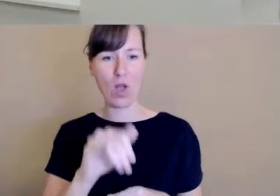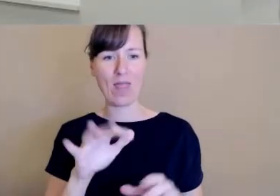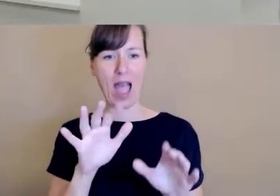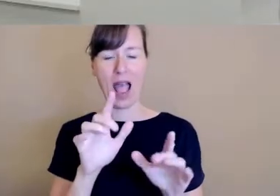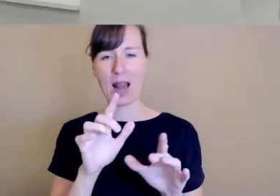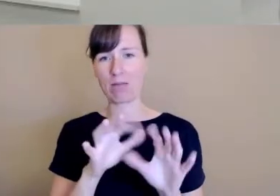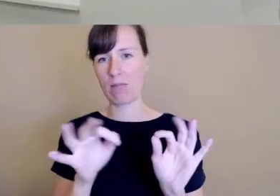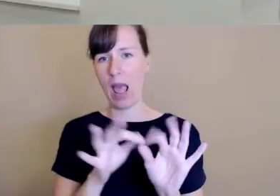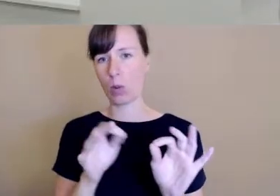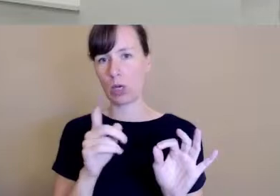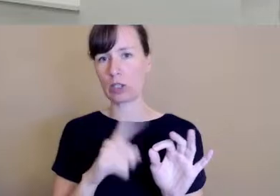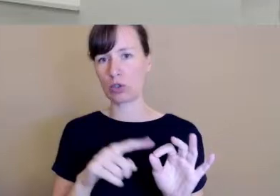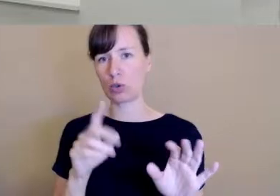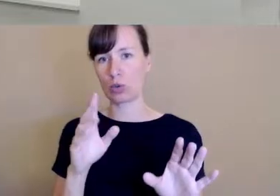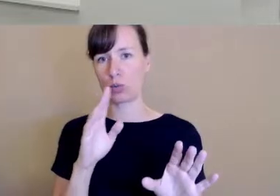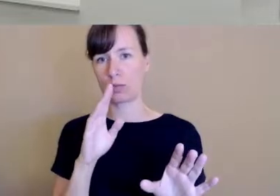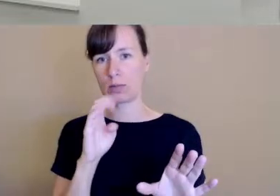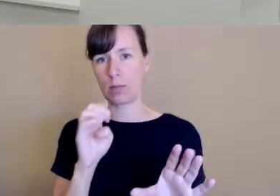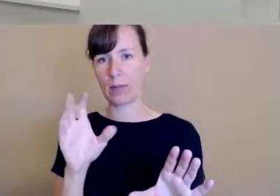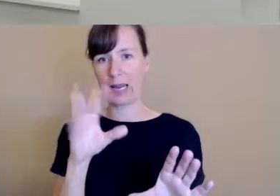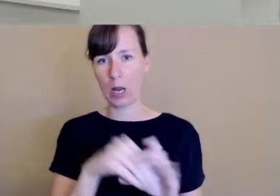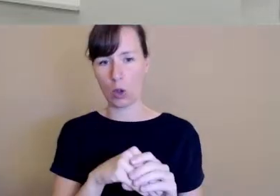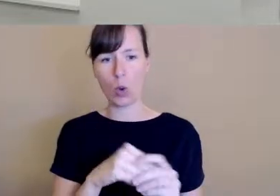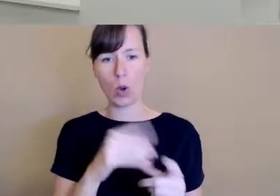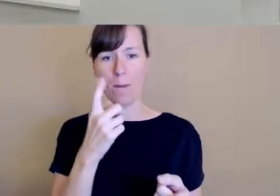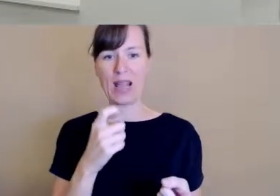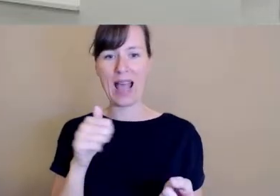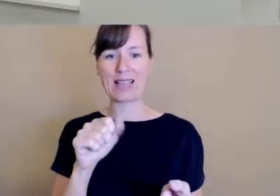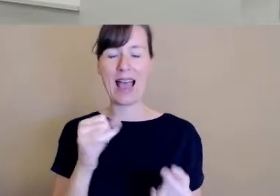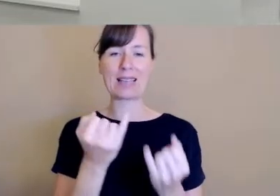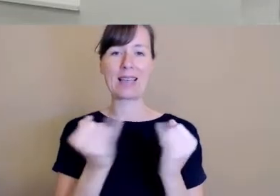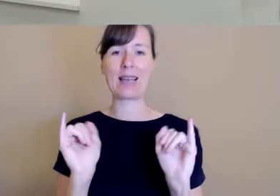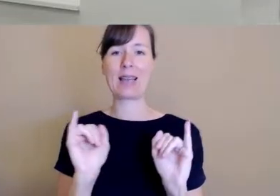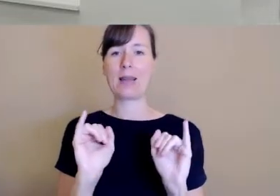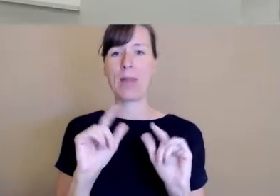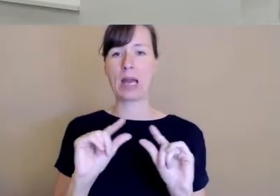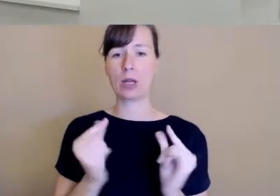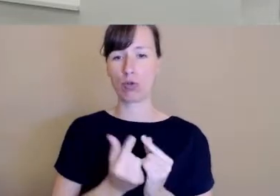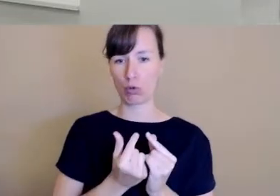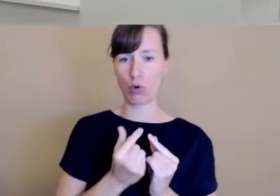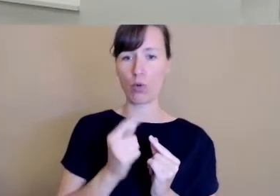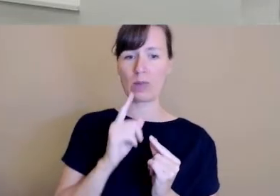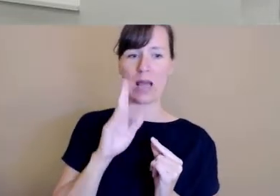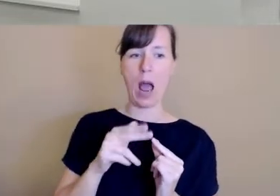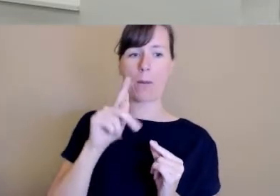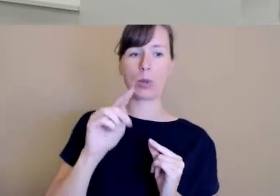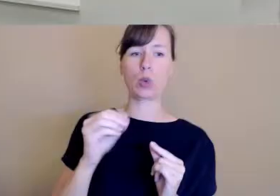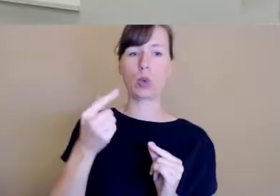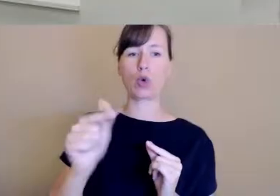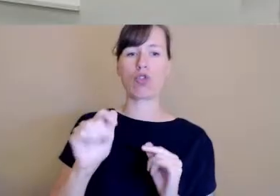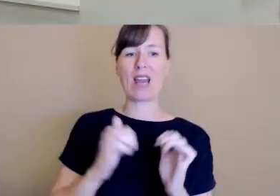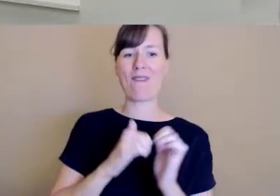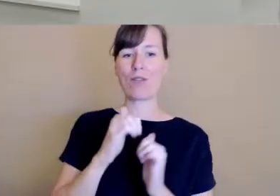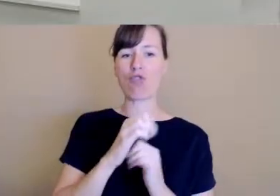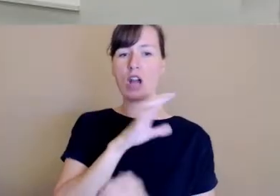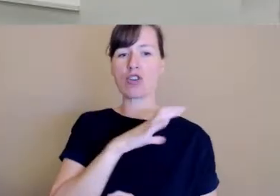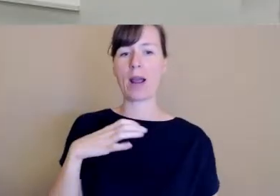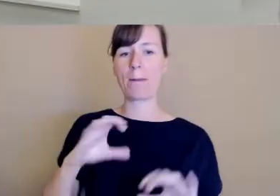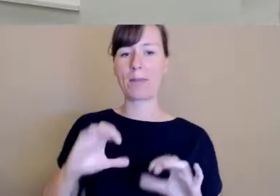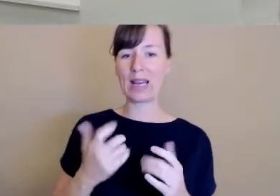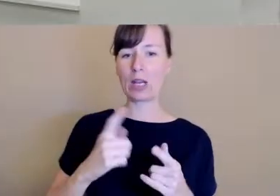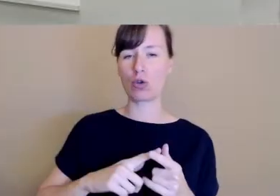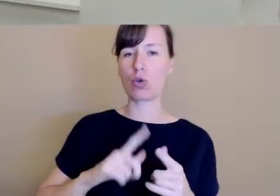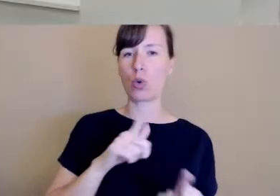body, it's up to the Green Infrastructure Committee to set out how its members behave, and how